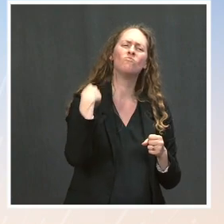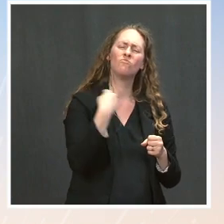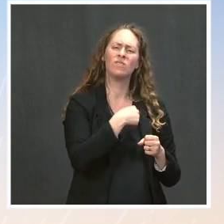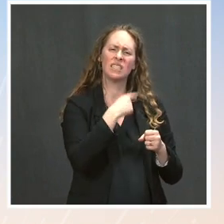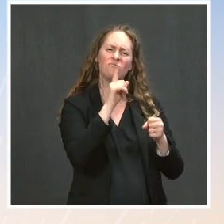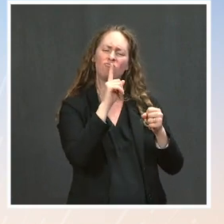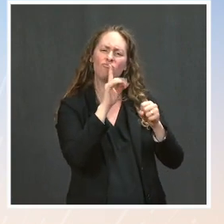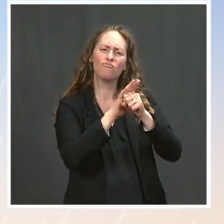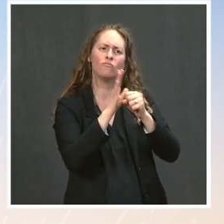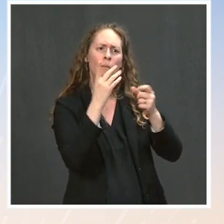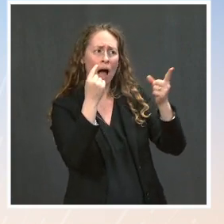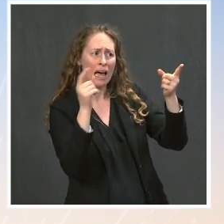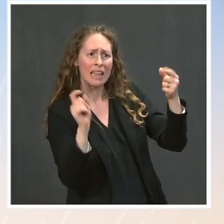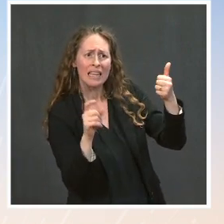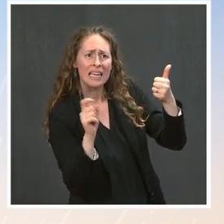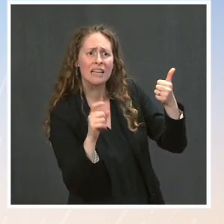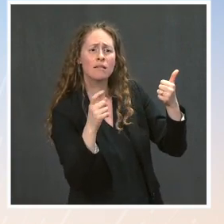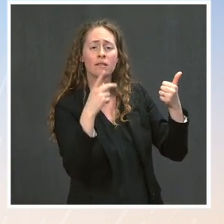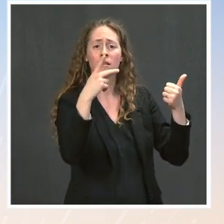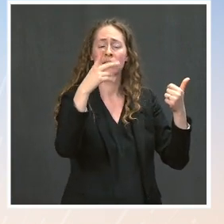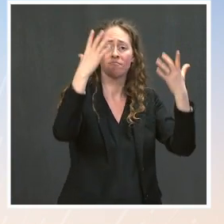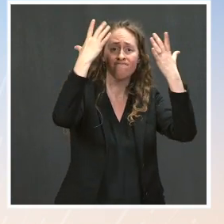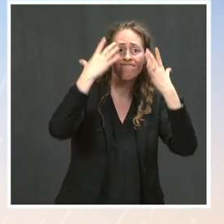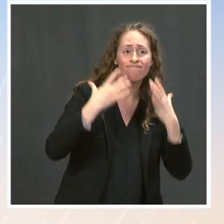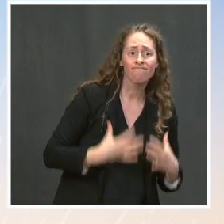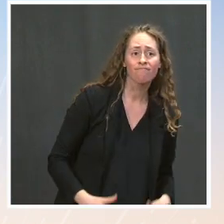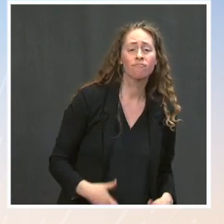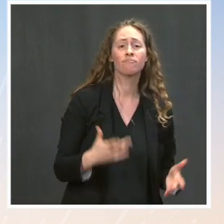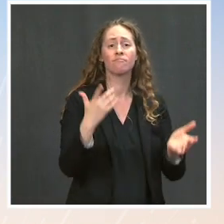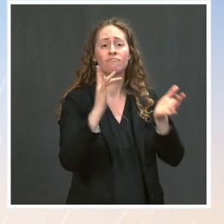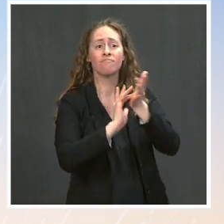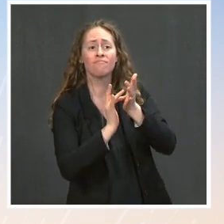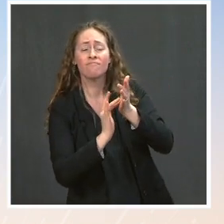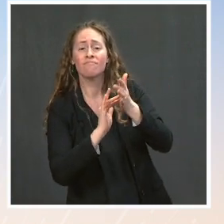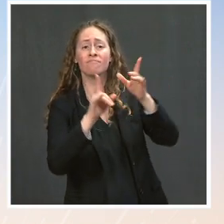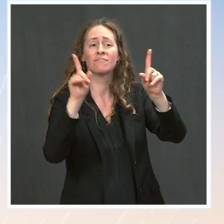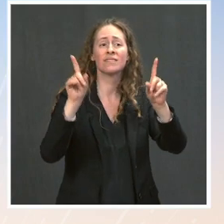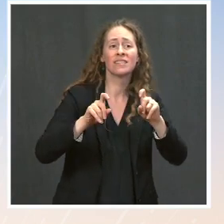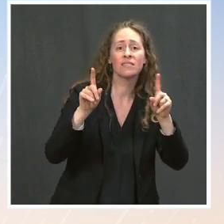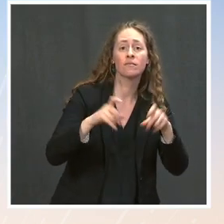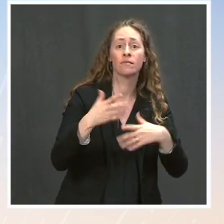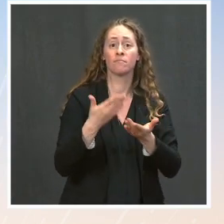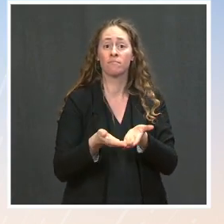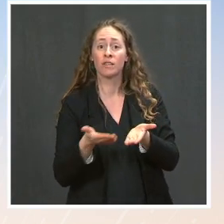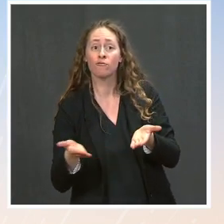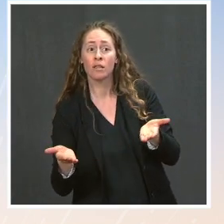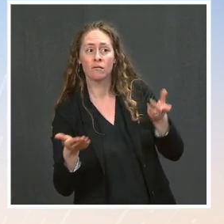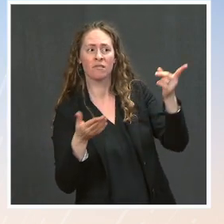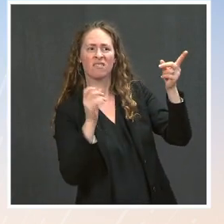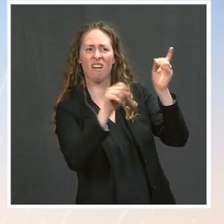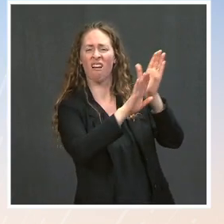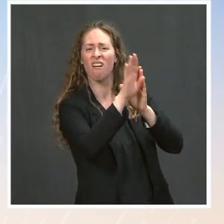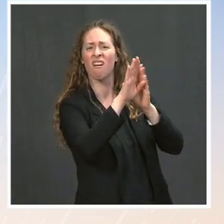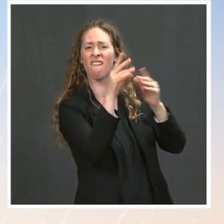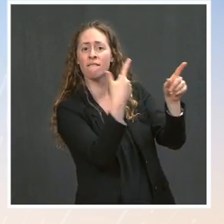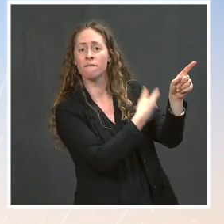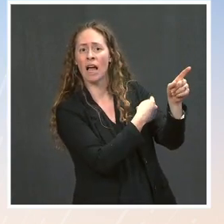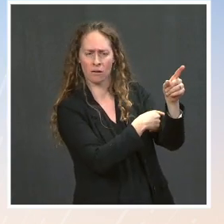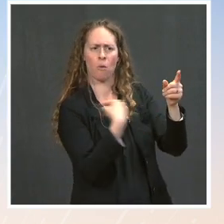oxygen, PPE, therapeutics, tests, raw materials for vaccines, and we'll continue to communicate at the highest